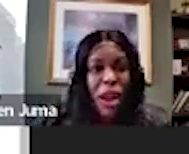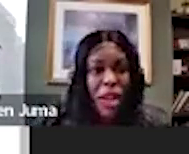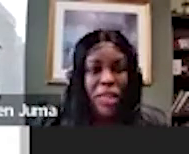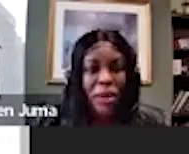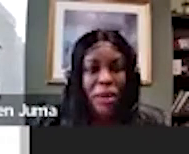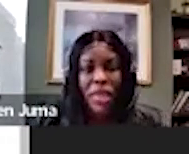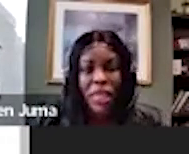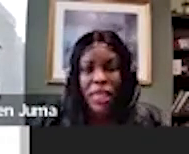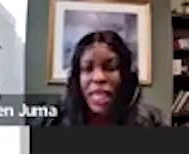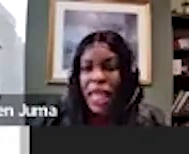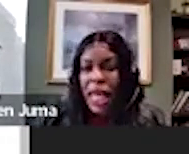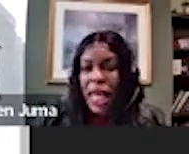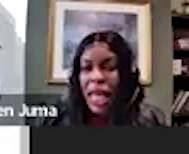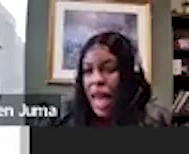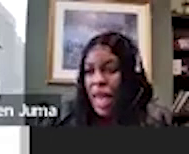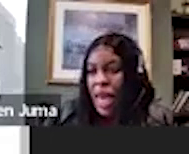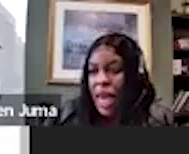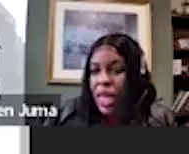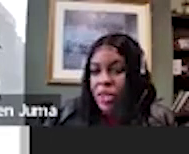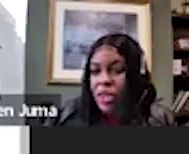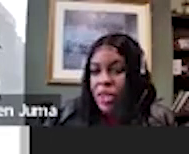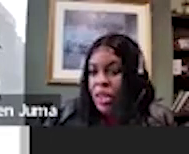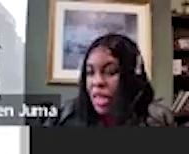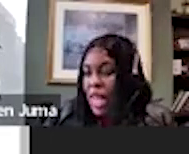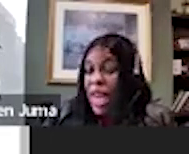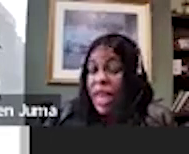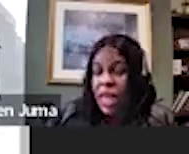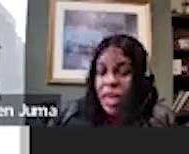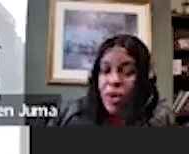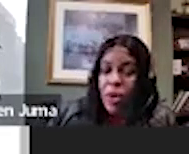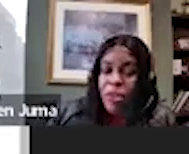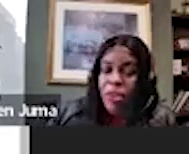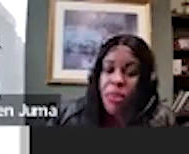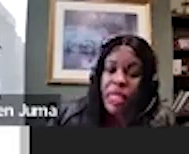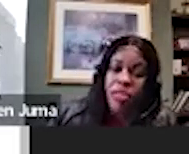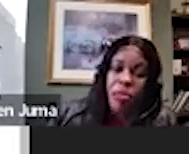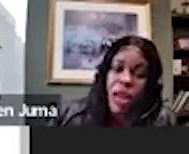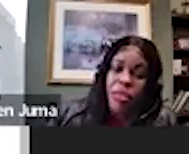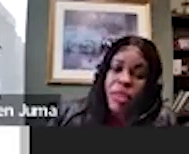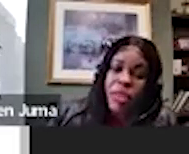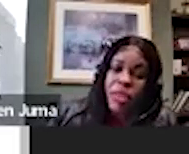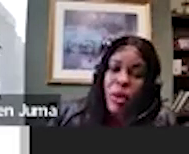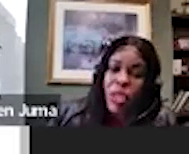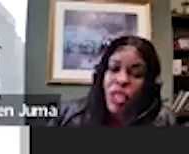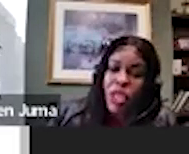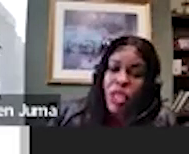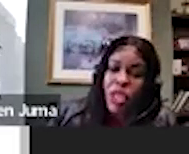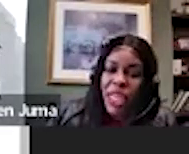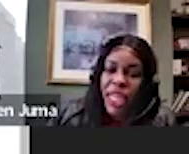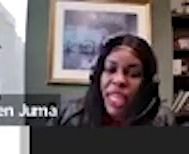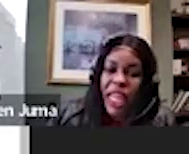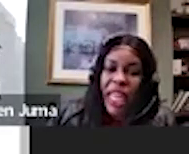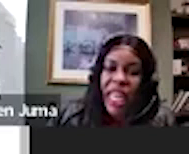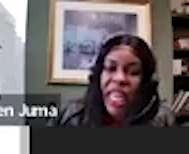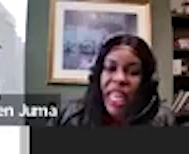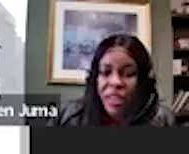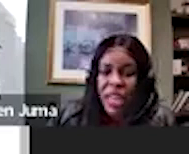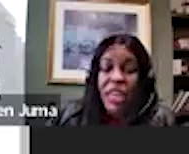man was hired in a place, and the lady who was the business person is someone he